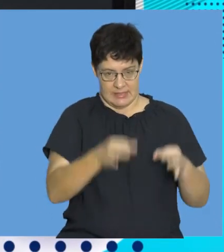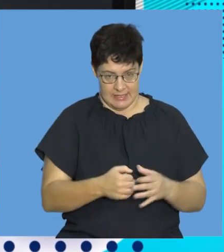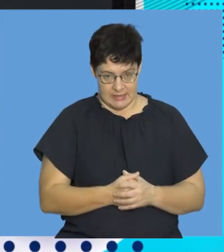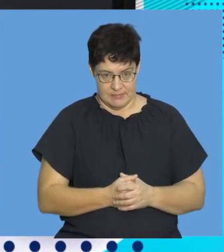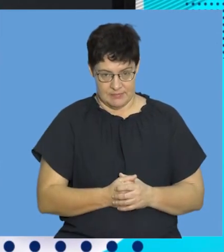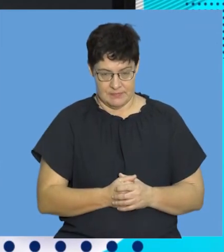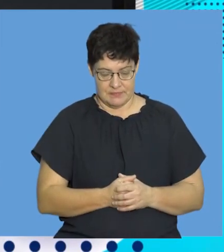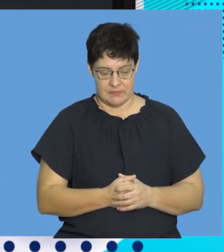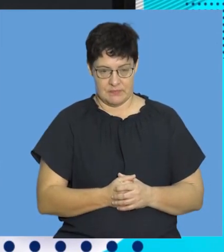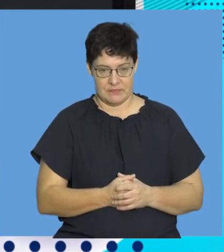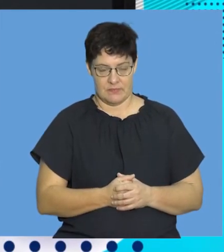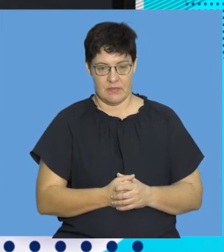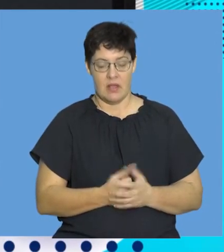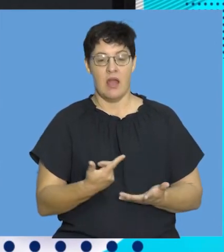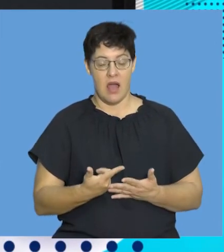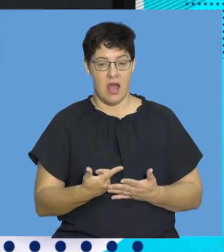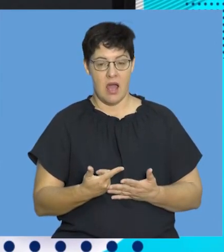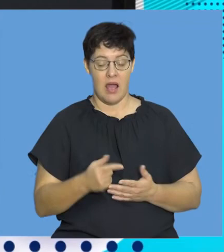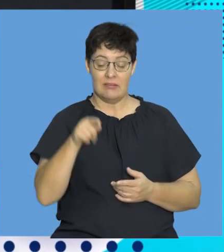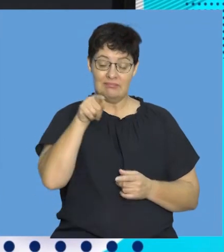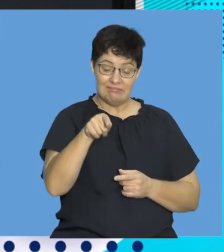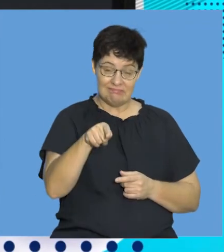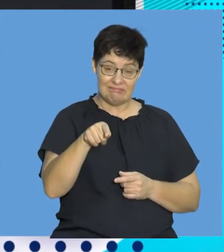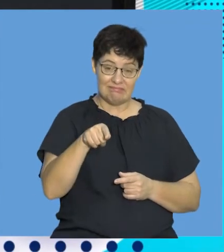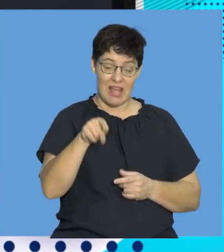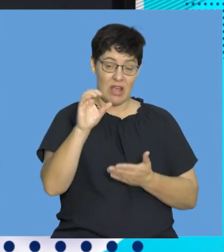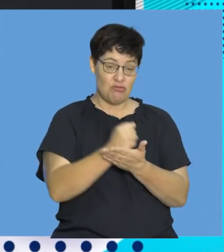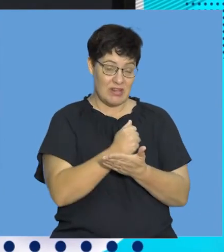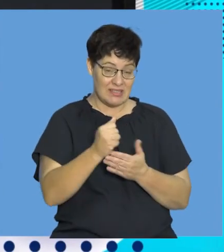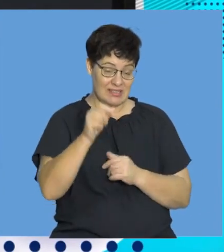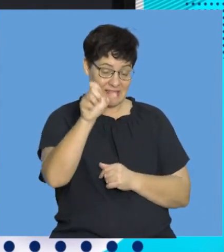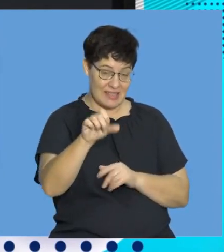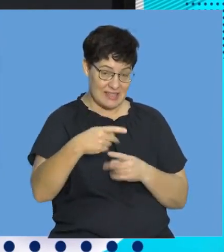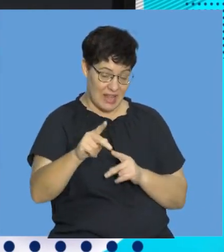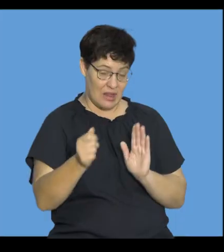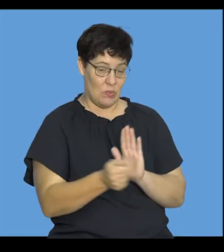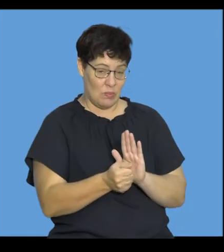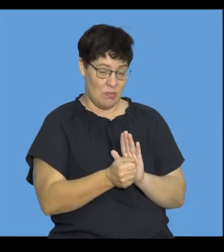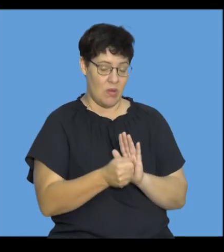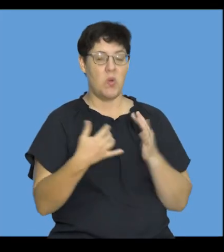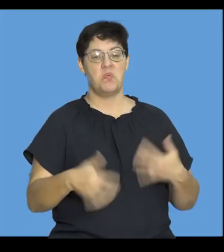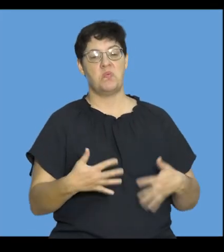debtors. So the credit sales component is very, very, very important.